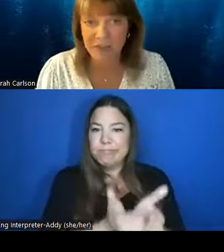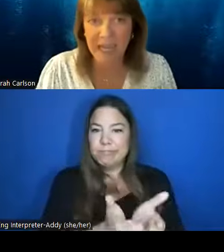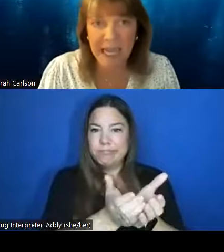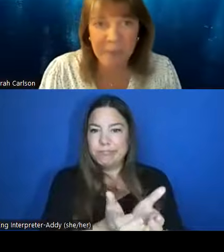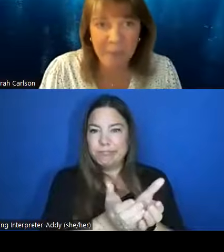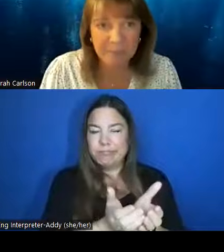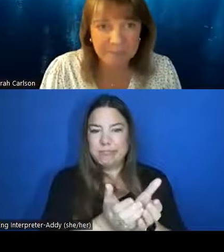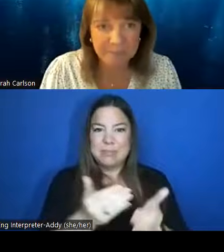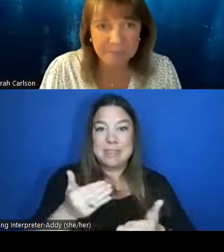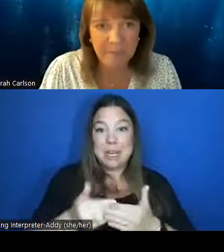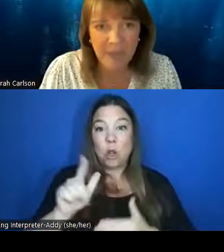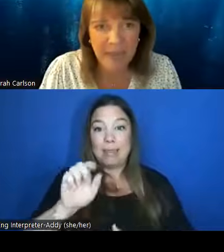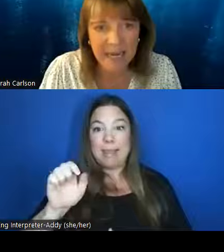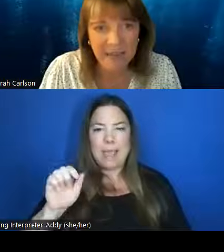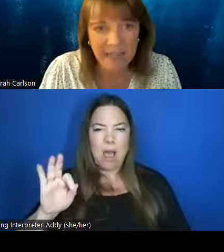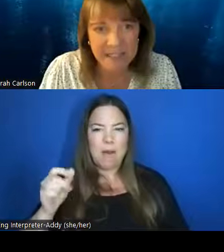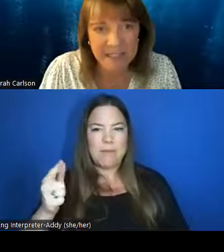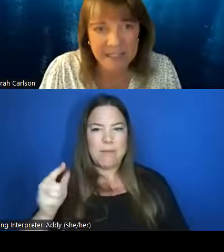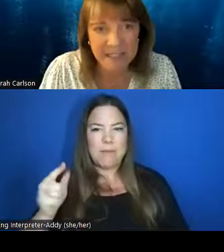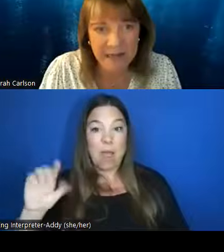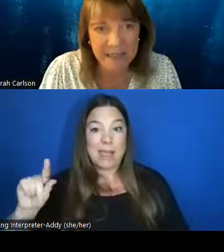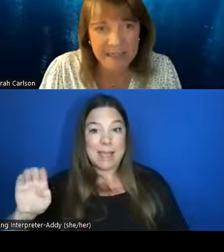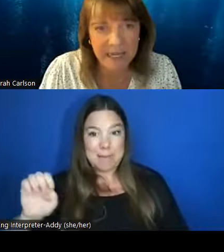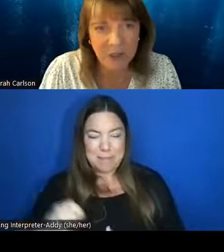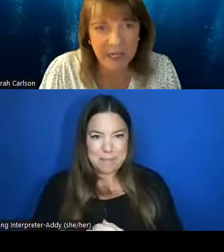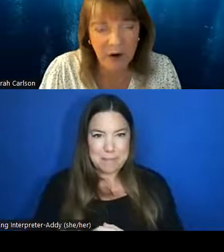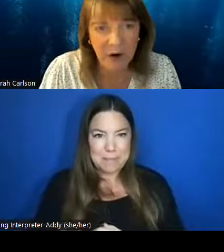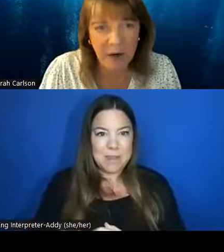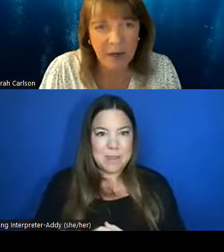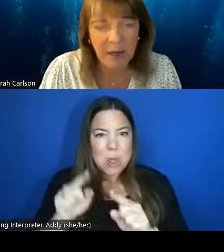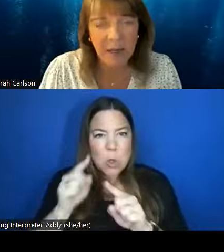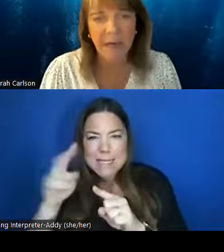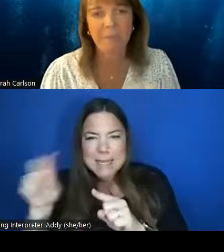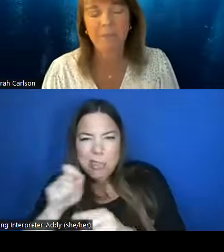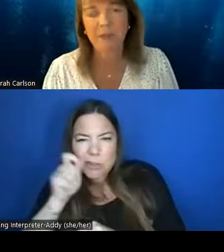of the cape. And this dot is actually our